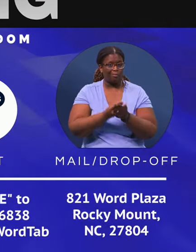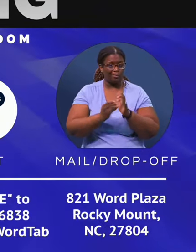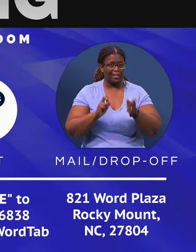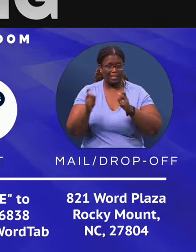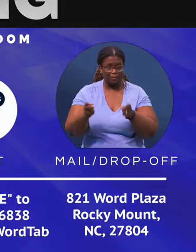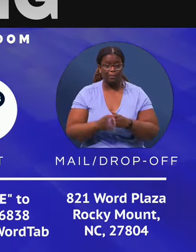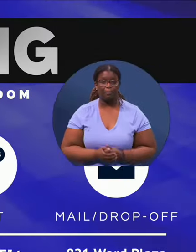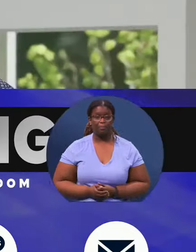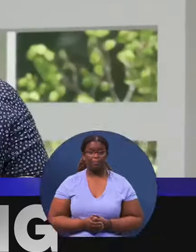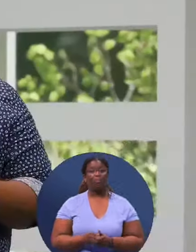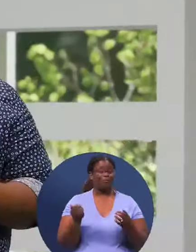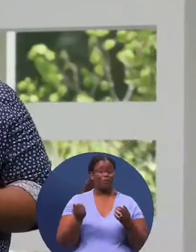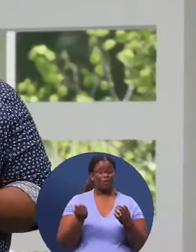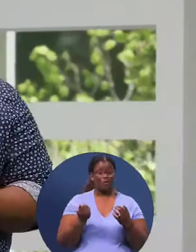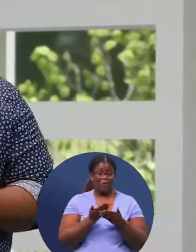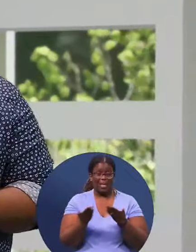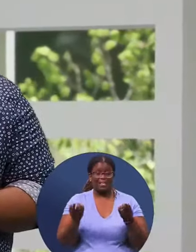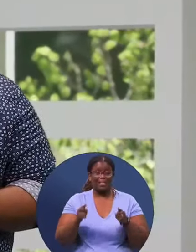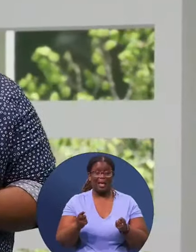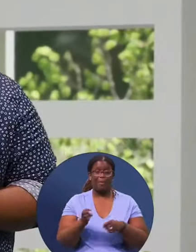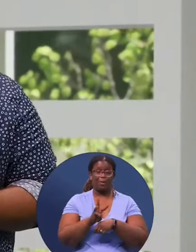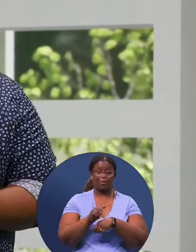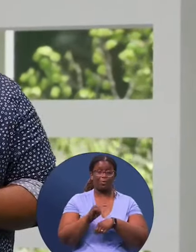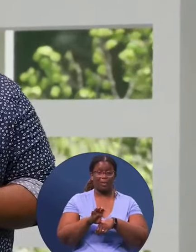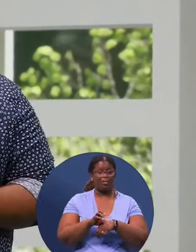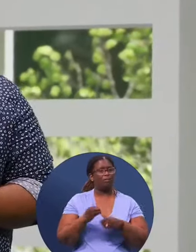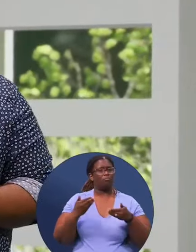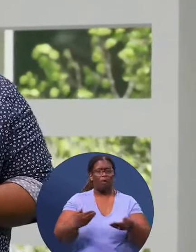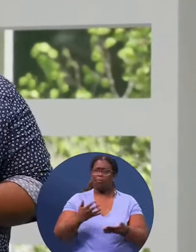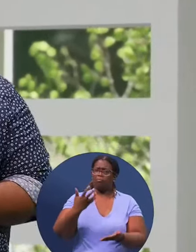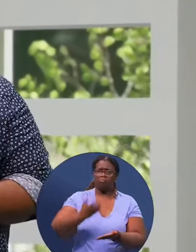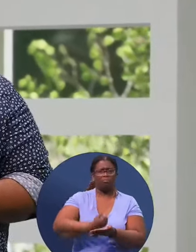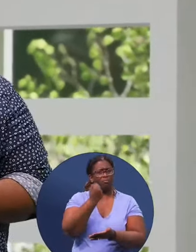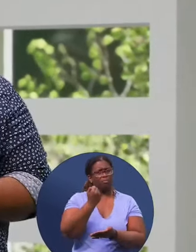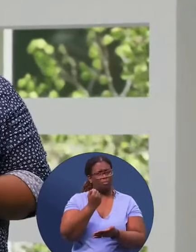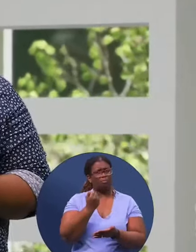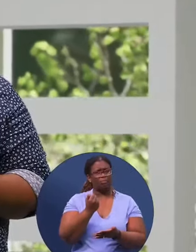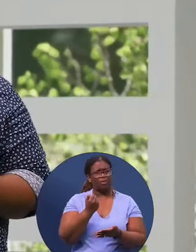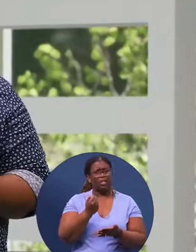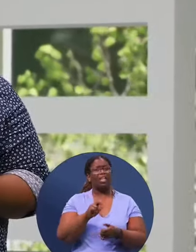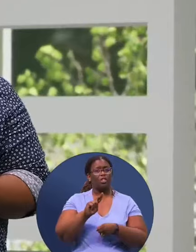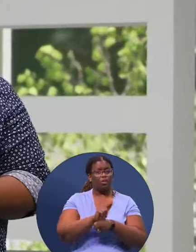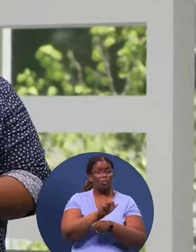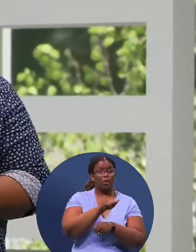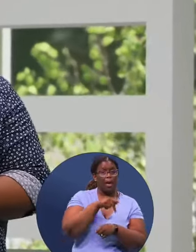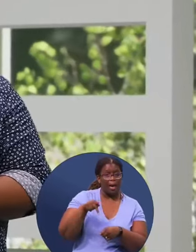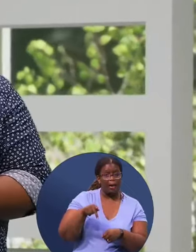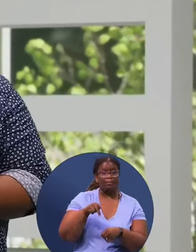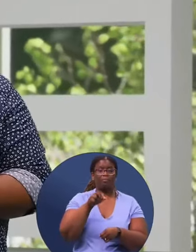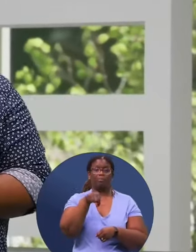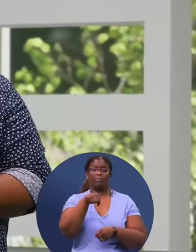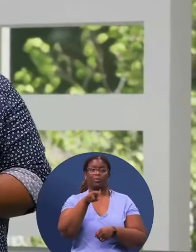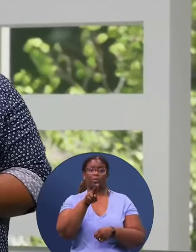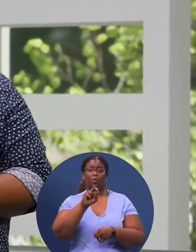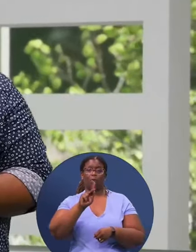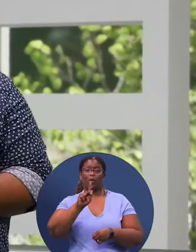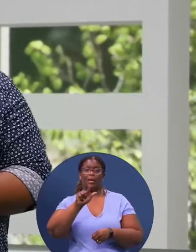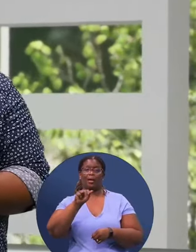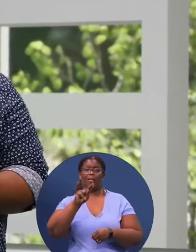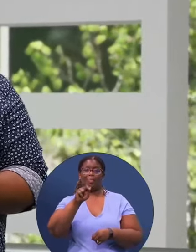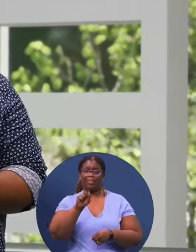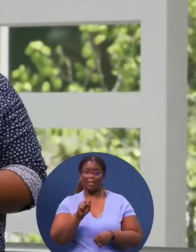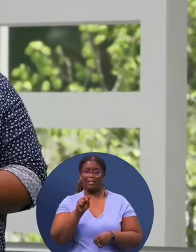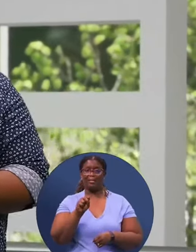giving. These are just a few of the things happening here at Word Tabernacle Church. Don't miss out on anything by staying connected through our Ministry One